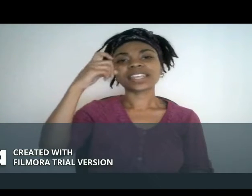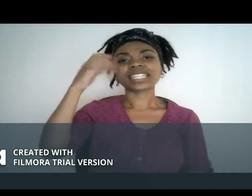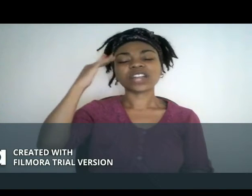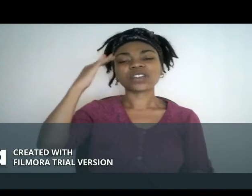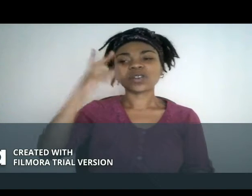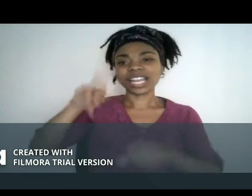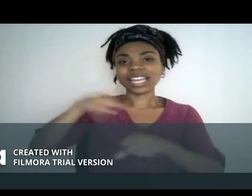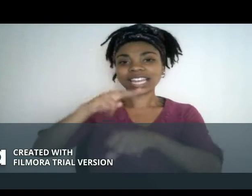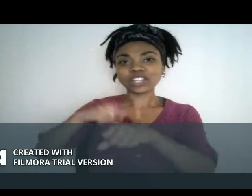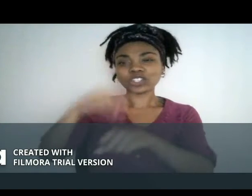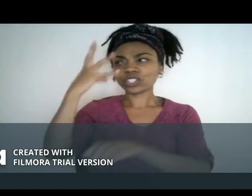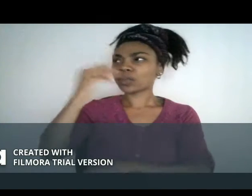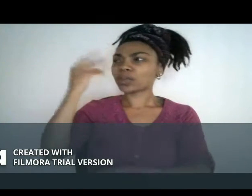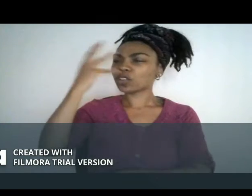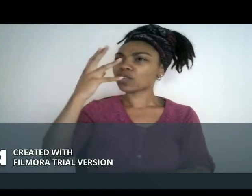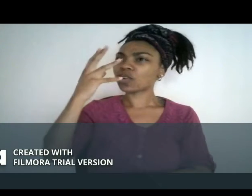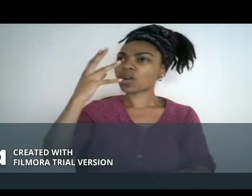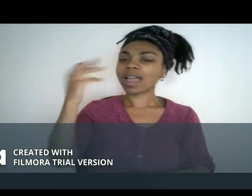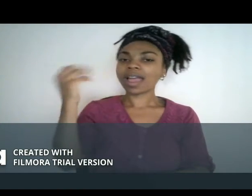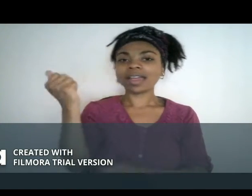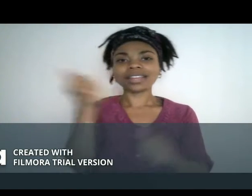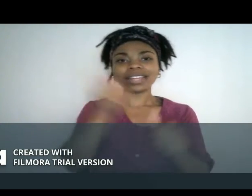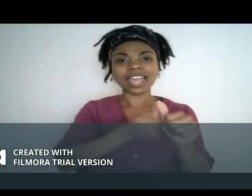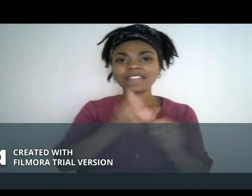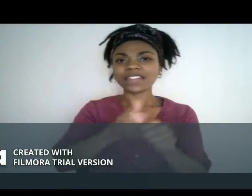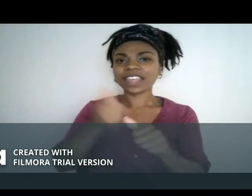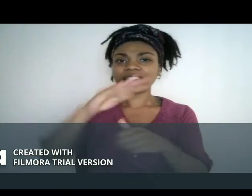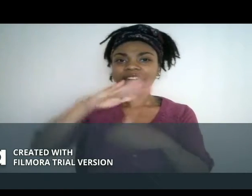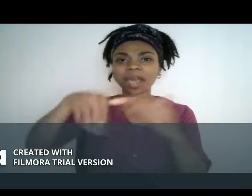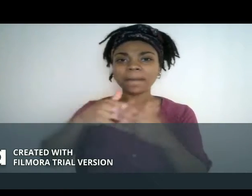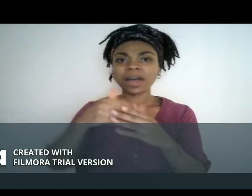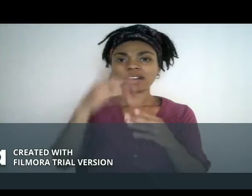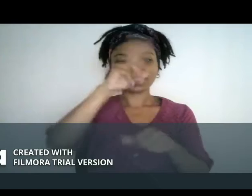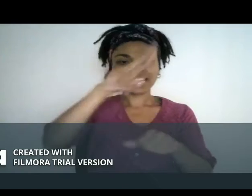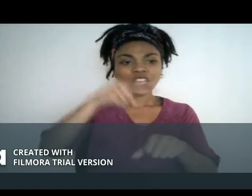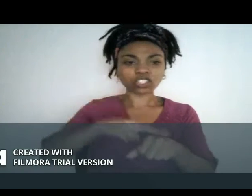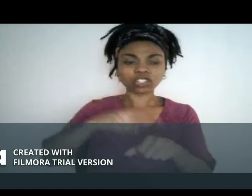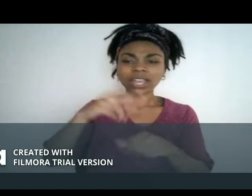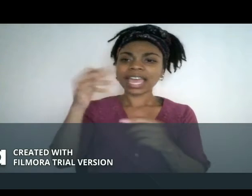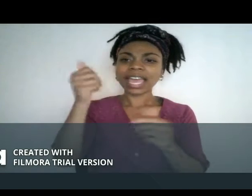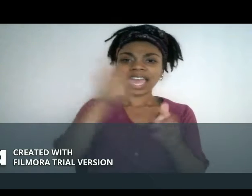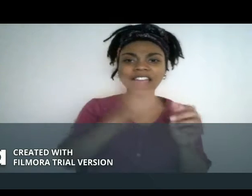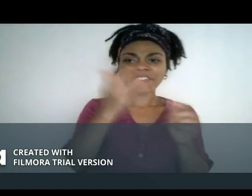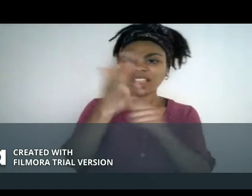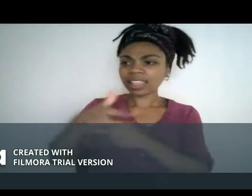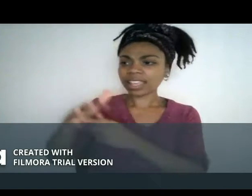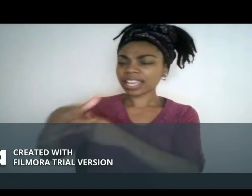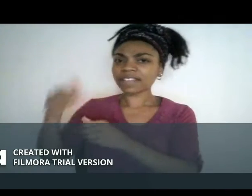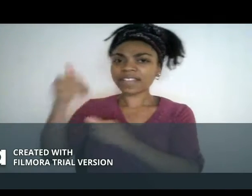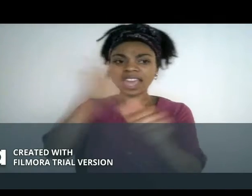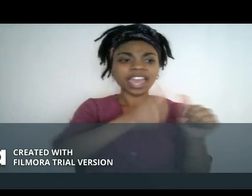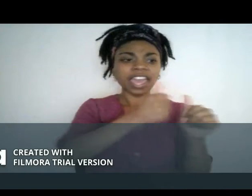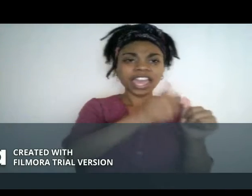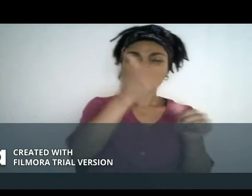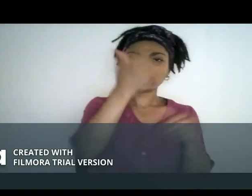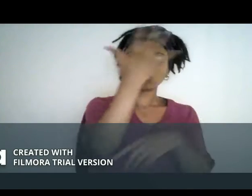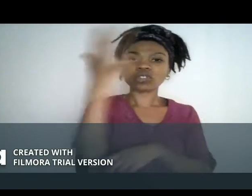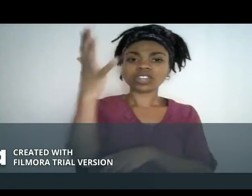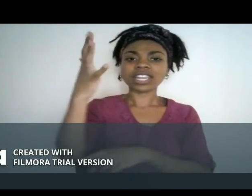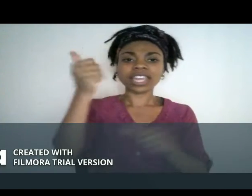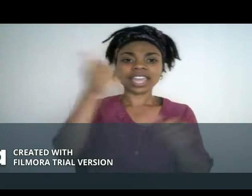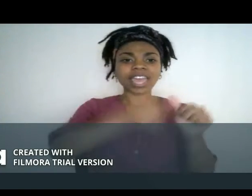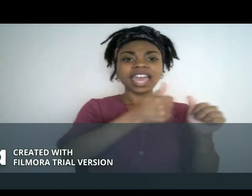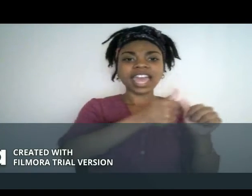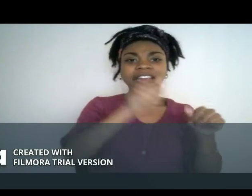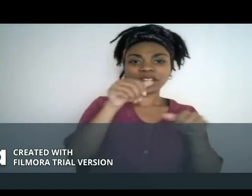I think because I know that nature is beautiful, and everything about nature, and every leaf on every tree, and every tree and every